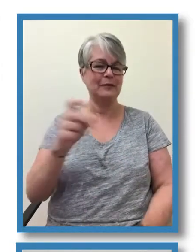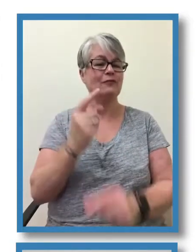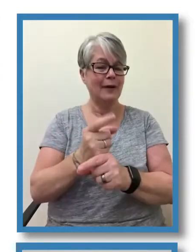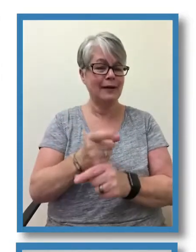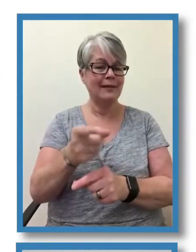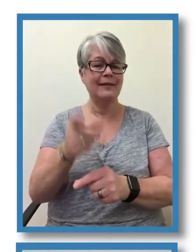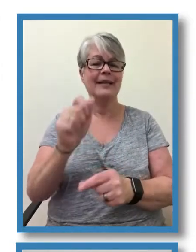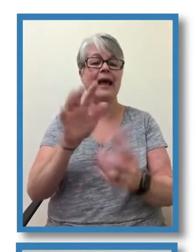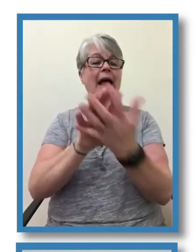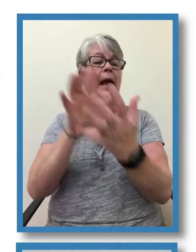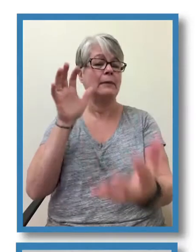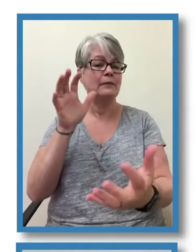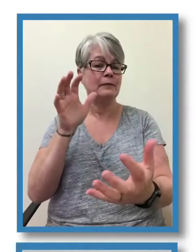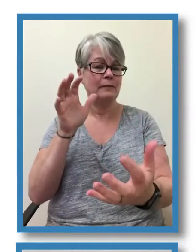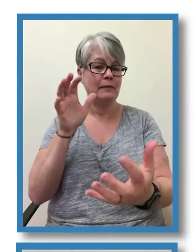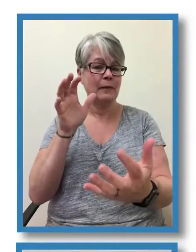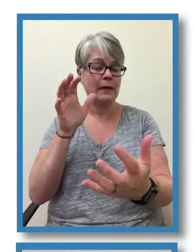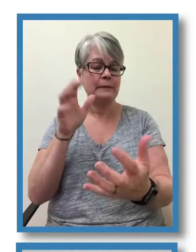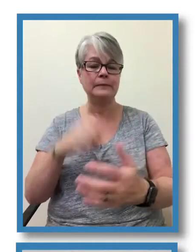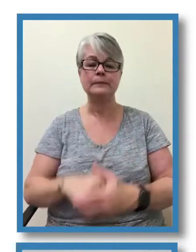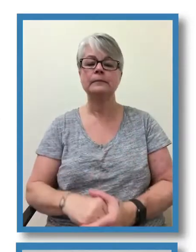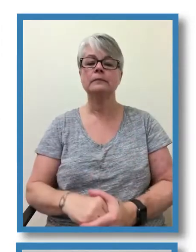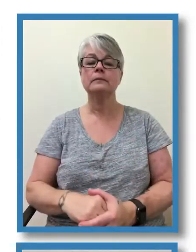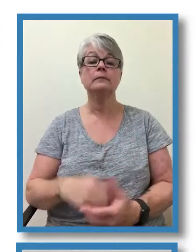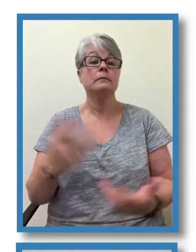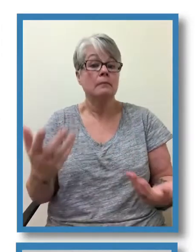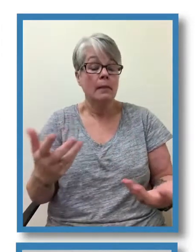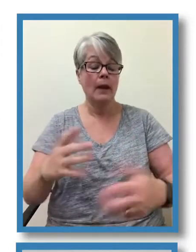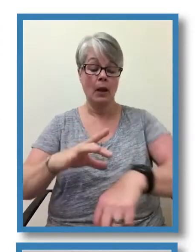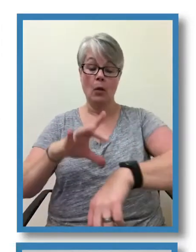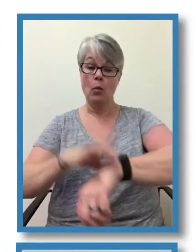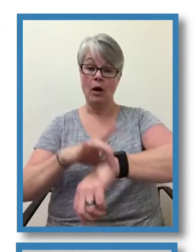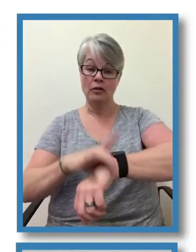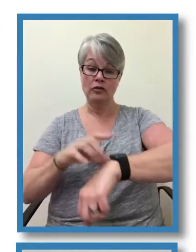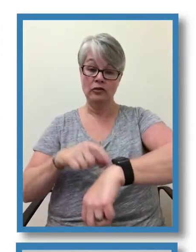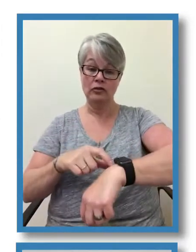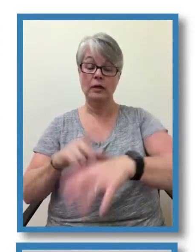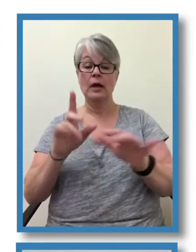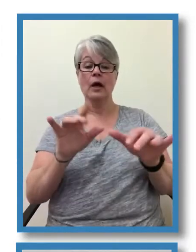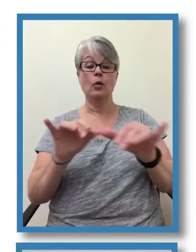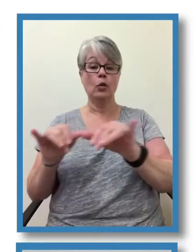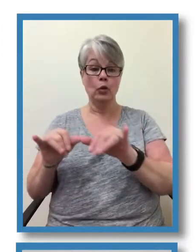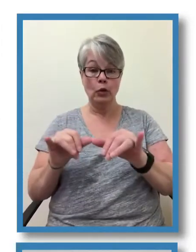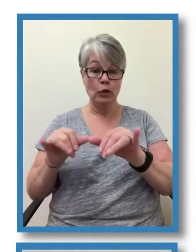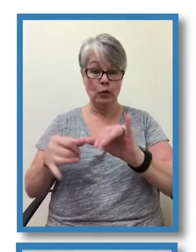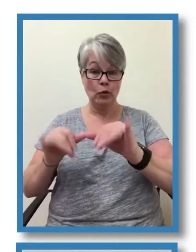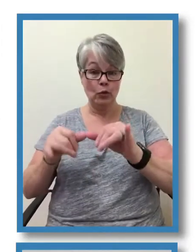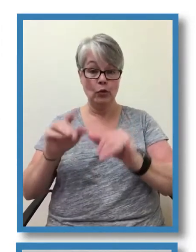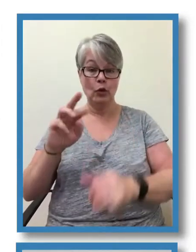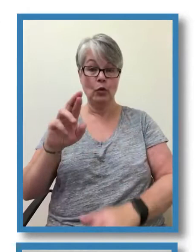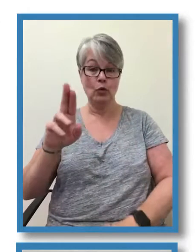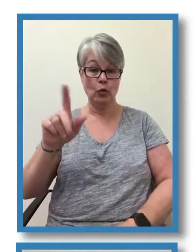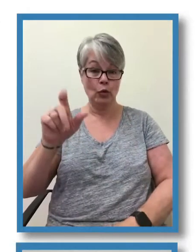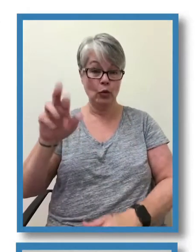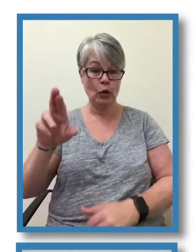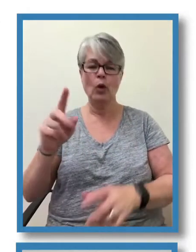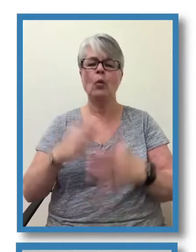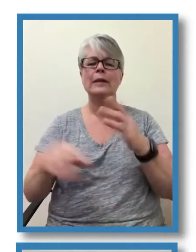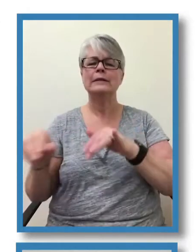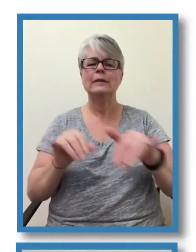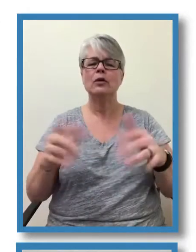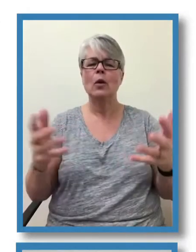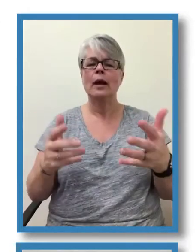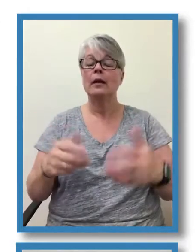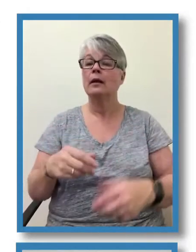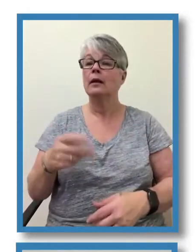Pardon? Measurement, yes, you've all got that, so that's good. So you're doing really well. So this is where we go to, well,